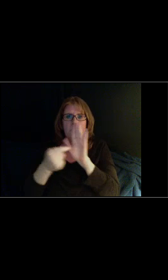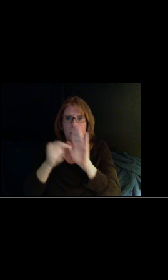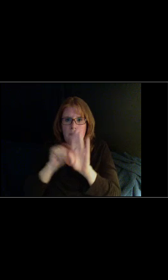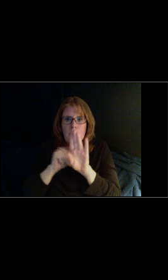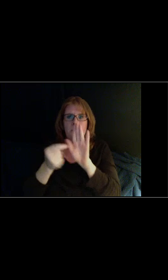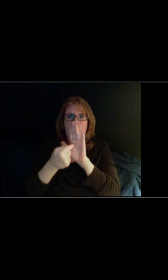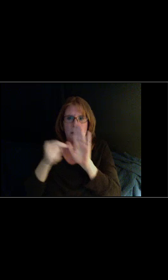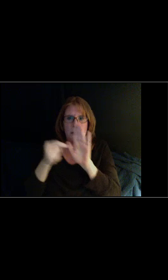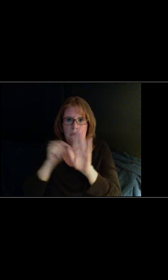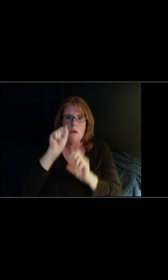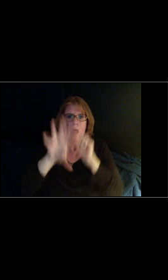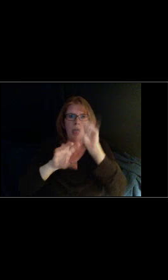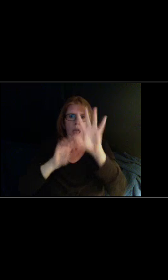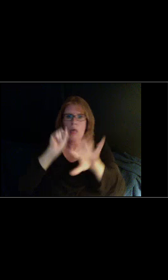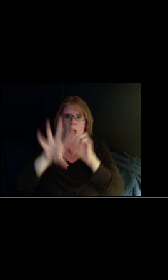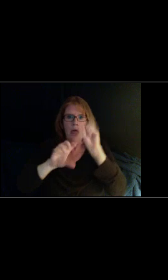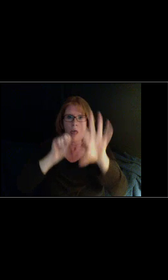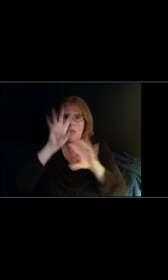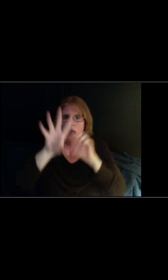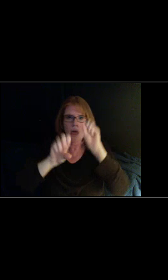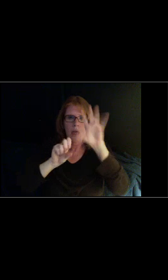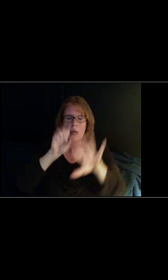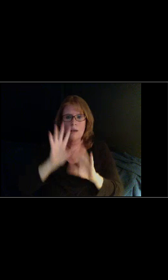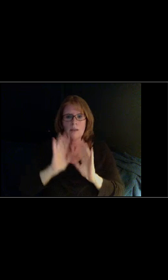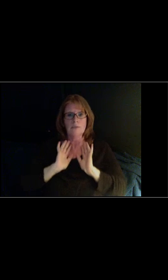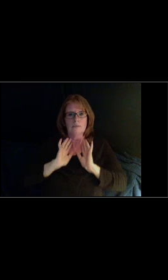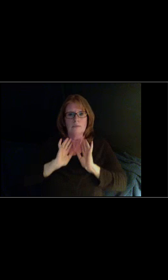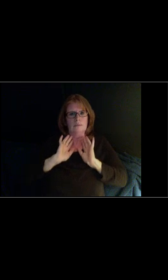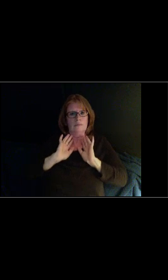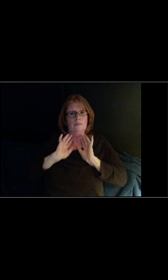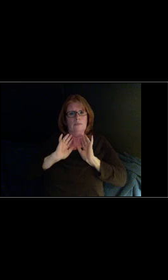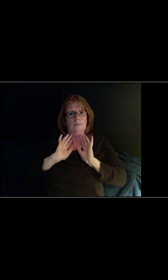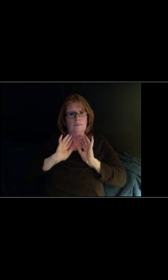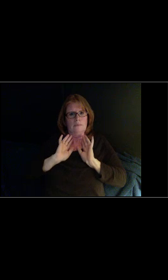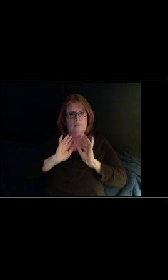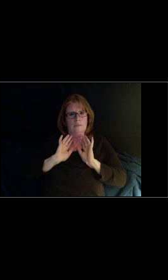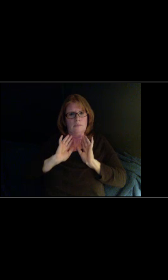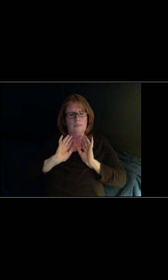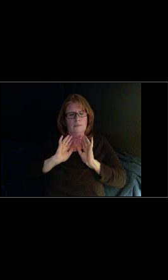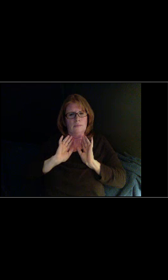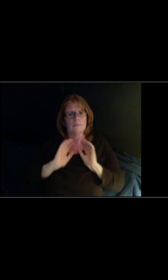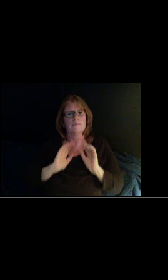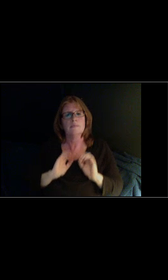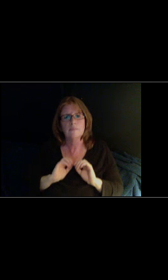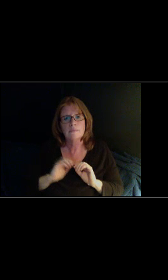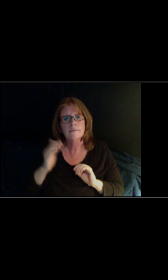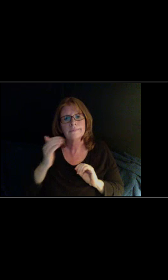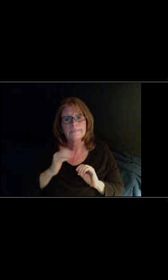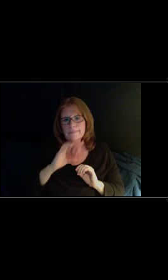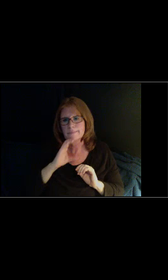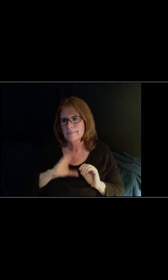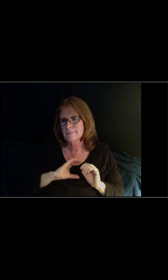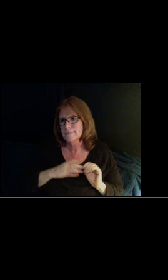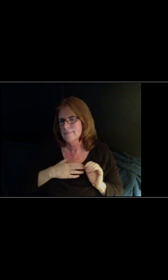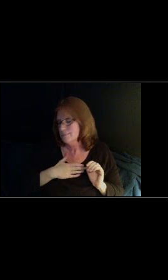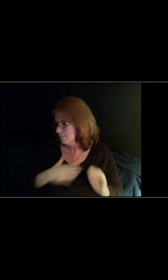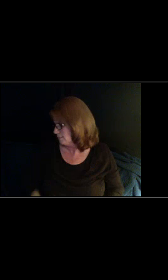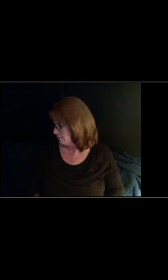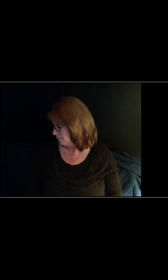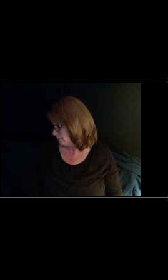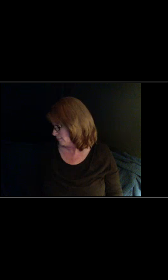All these lenses, all these different perspectives, all these concepts being thrown at us for what our role is, what our behaviors should